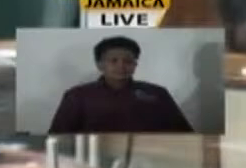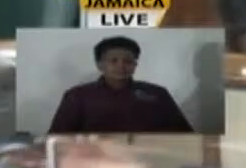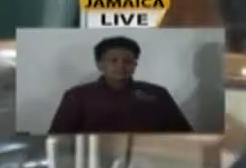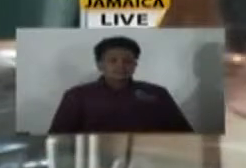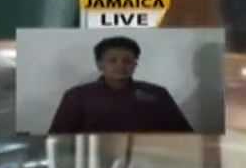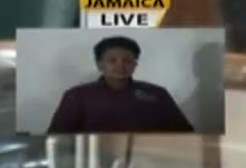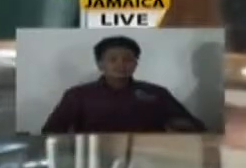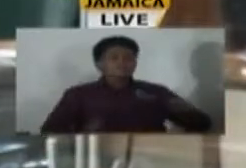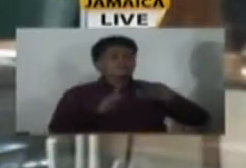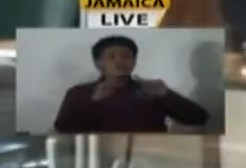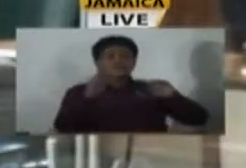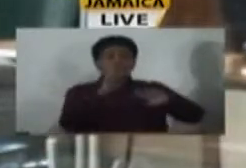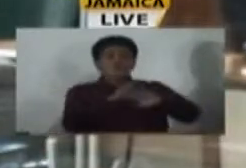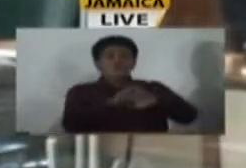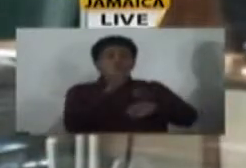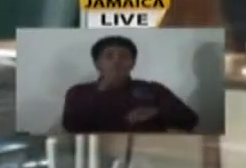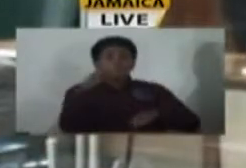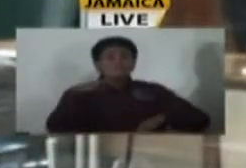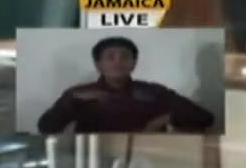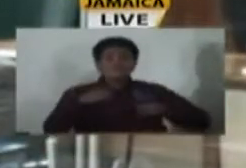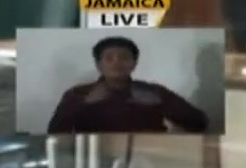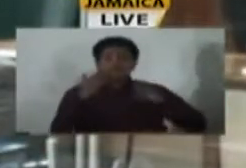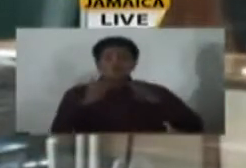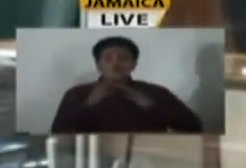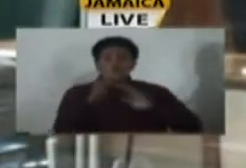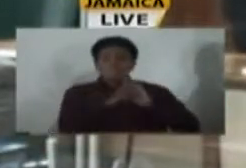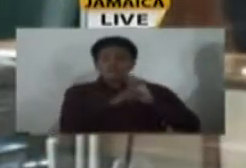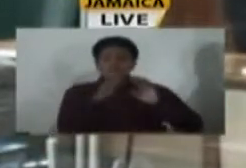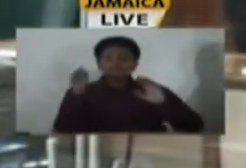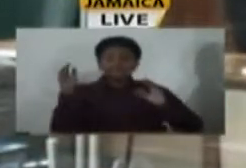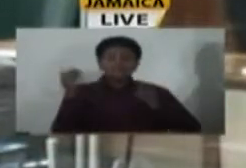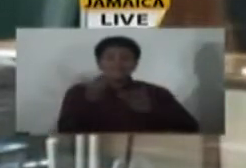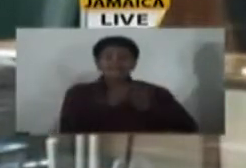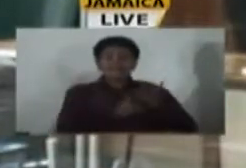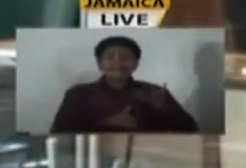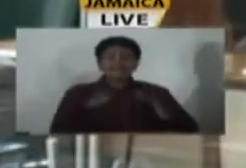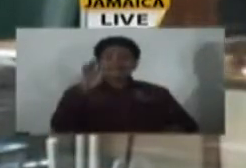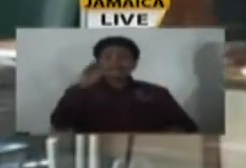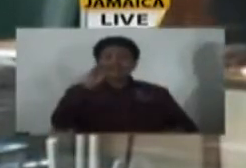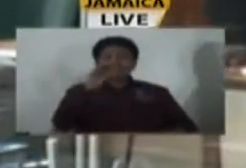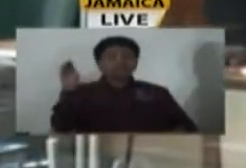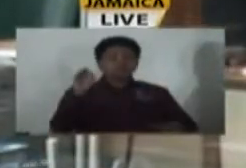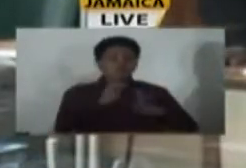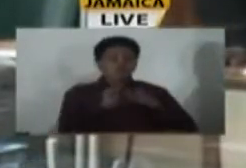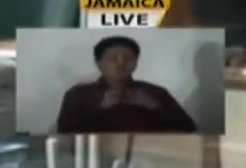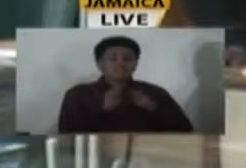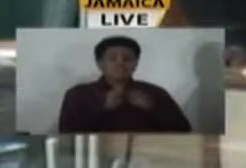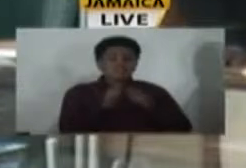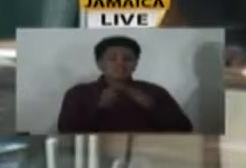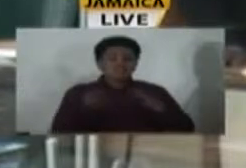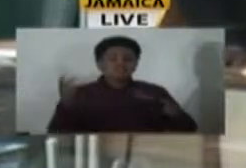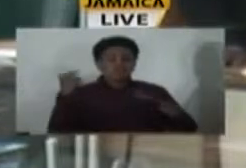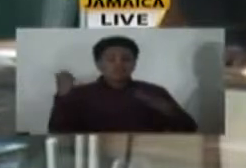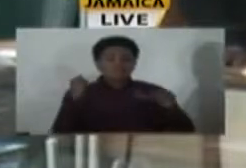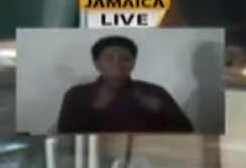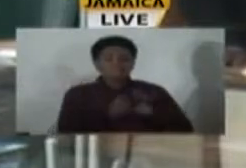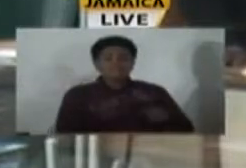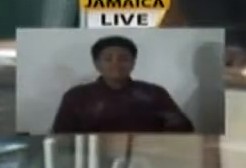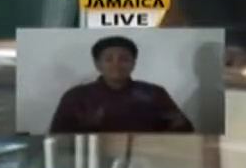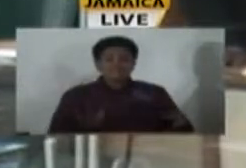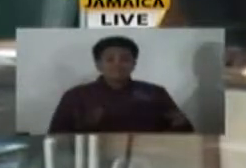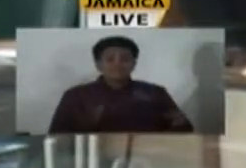Madam Speaker, who benefited from the good policy that yielded $90 billion of cash resources last year?